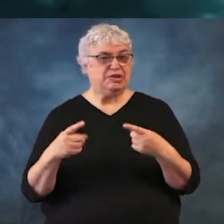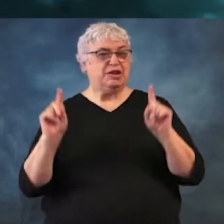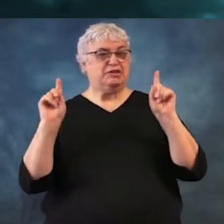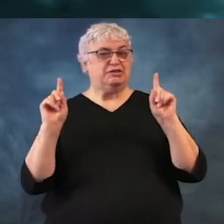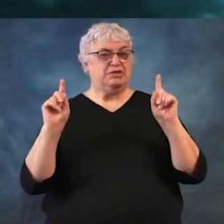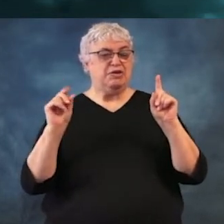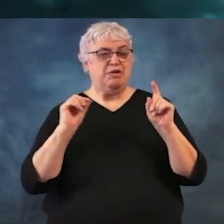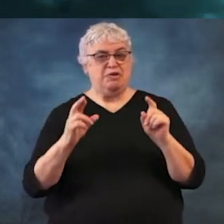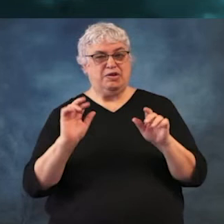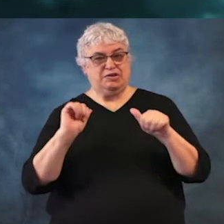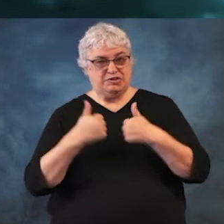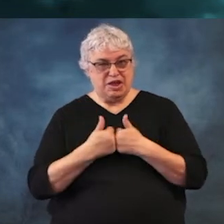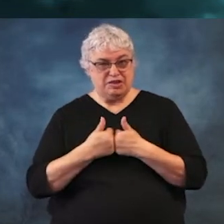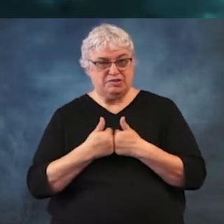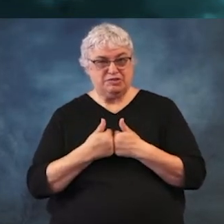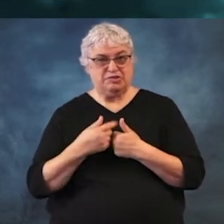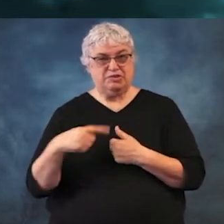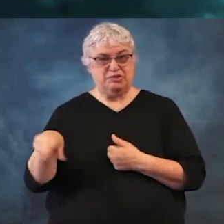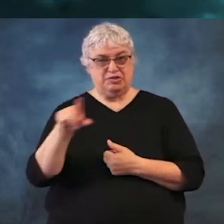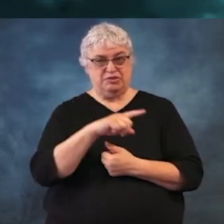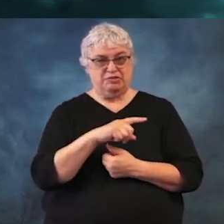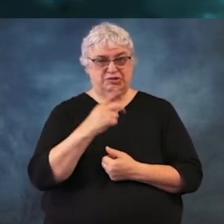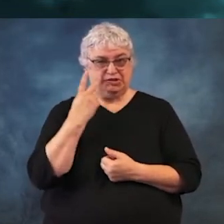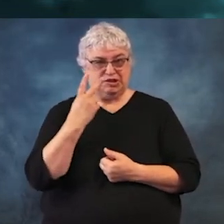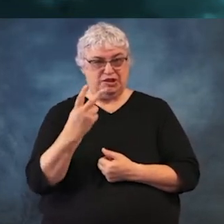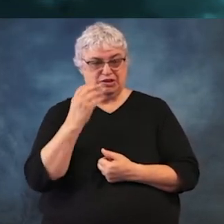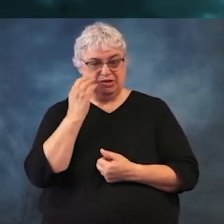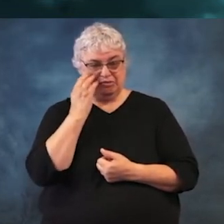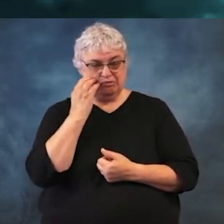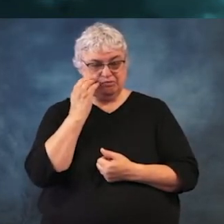successes or maybe some challenges that you've seen